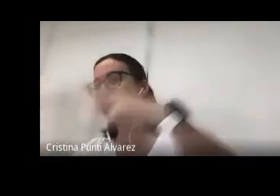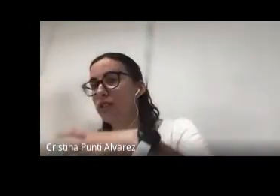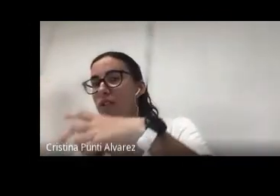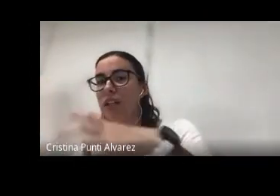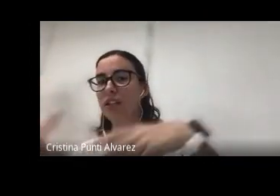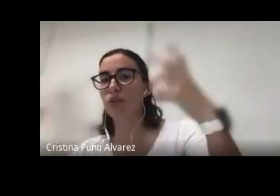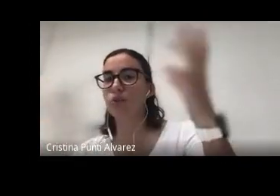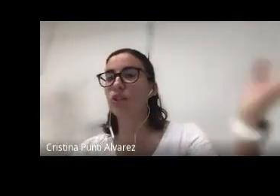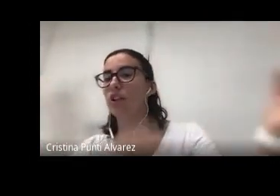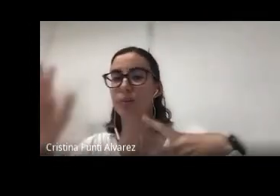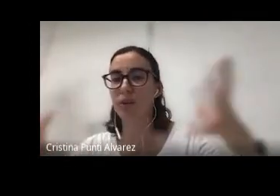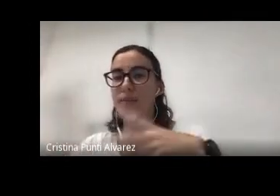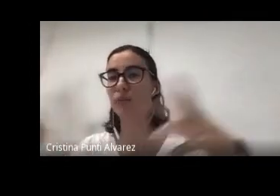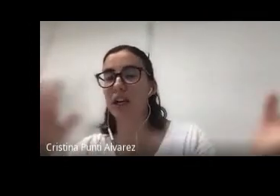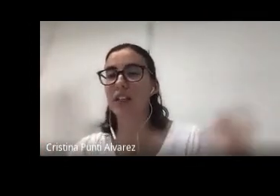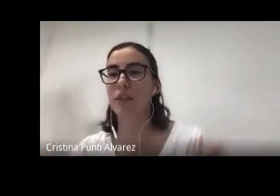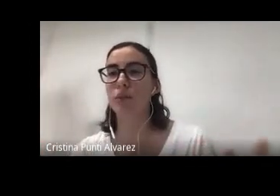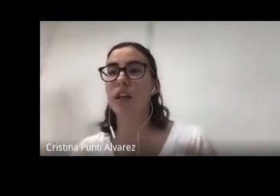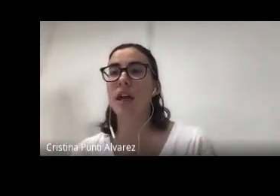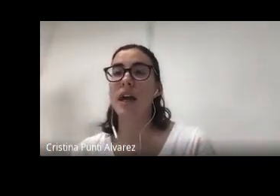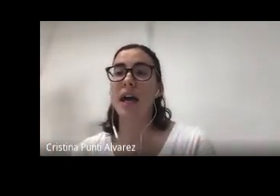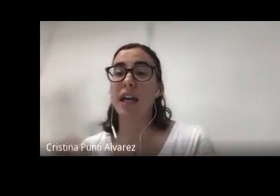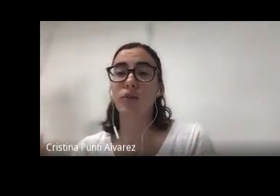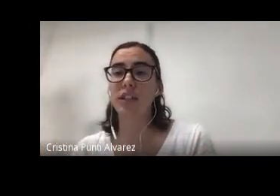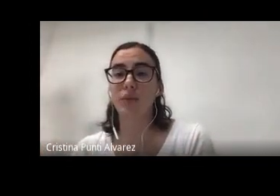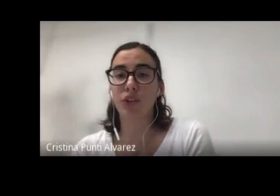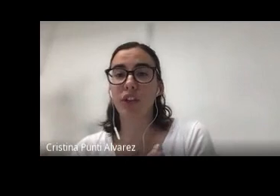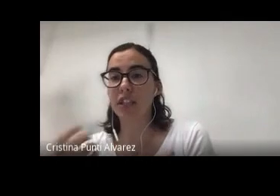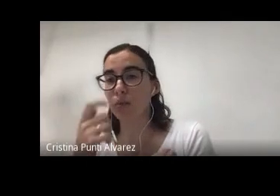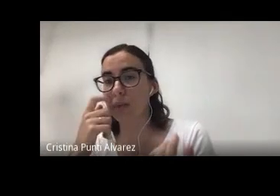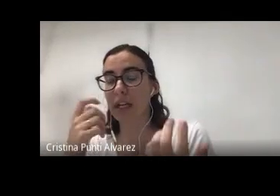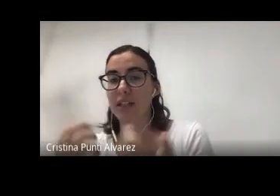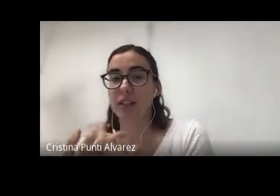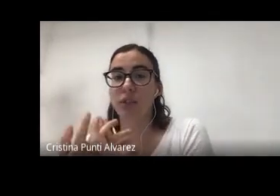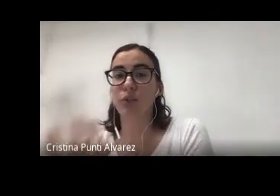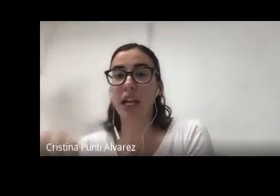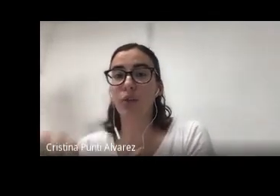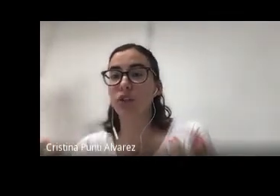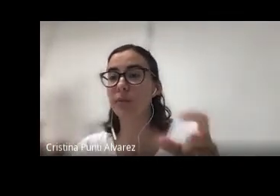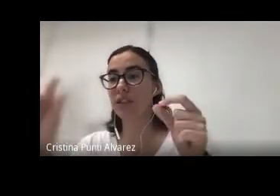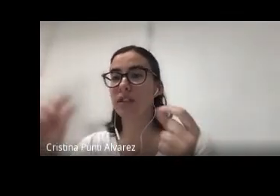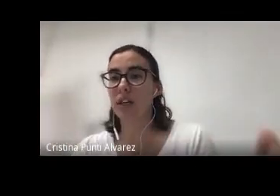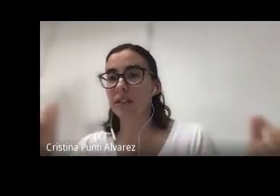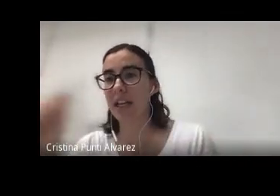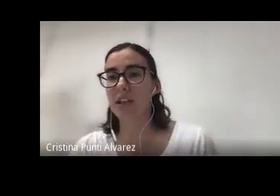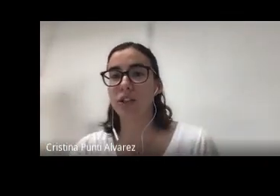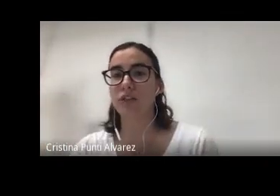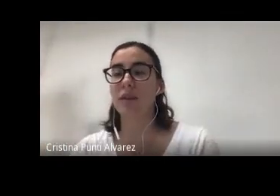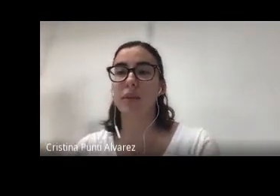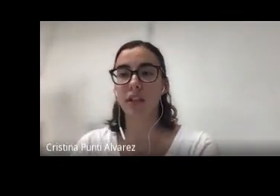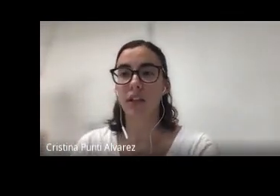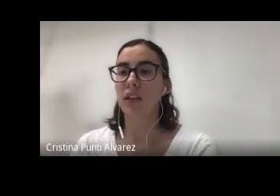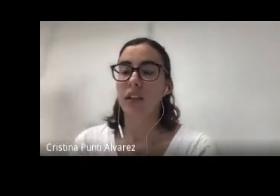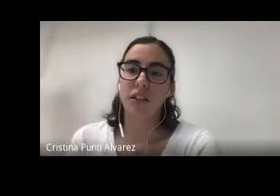how the Oculus work, all the problems that we had in between. And actually the recordings that would be like the real outcome, it's a tiny bit of